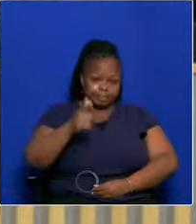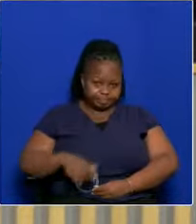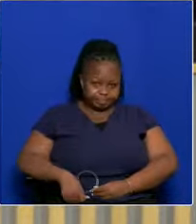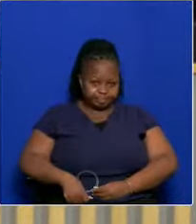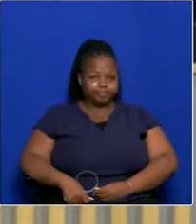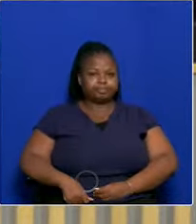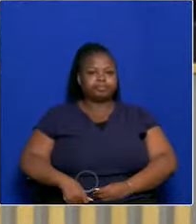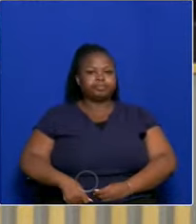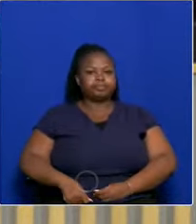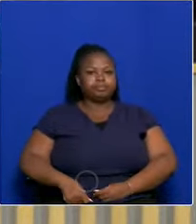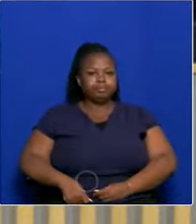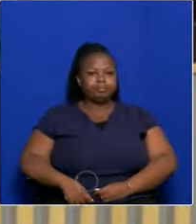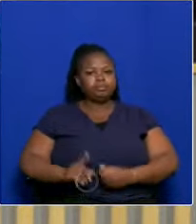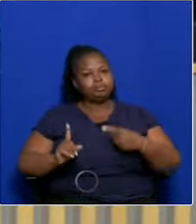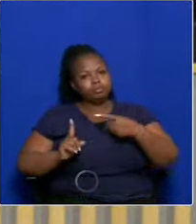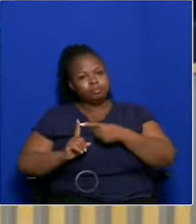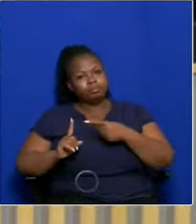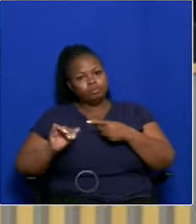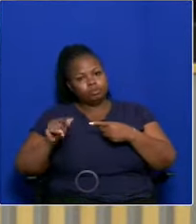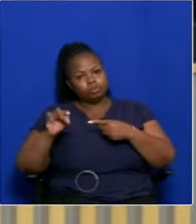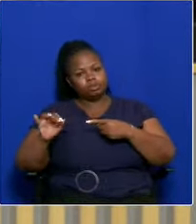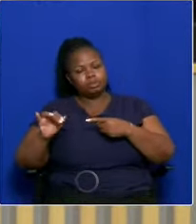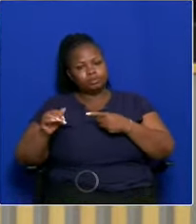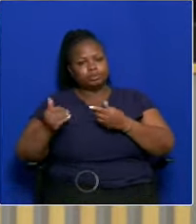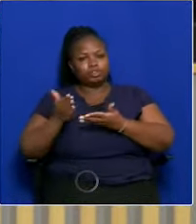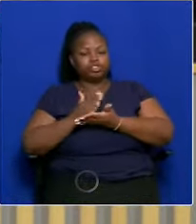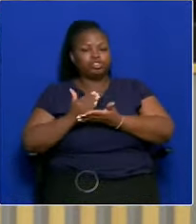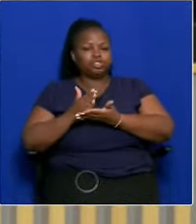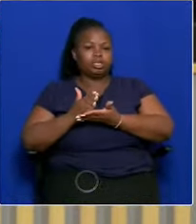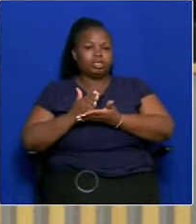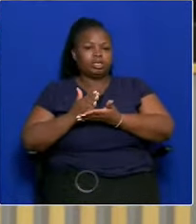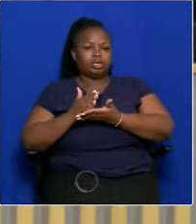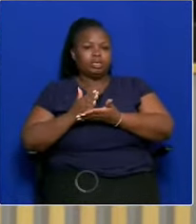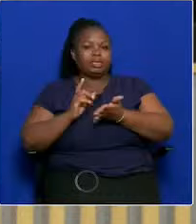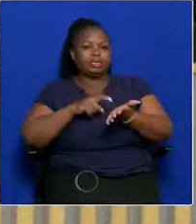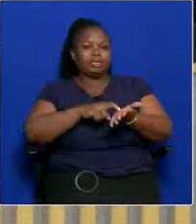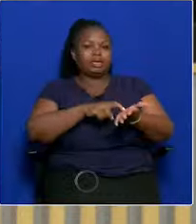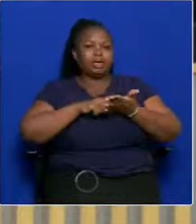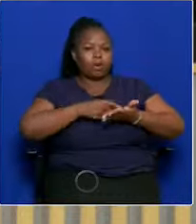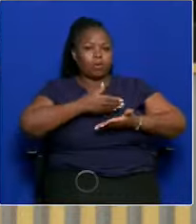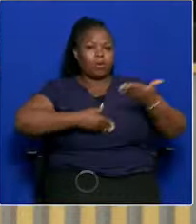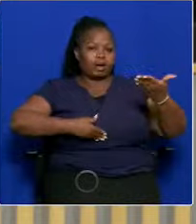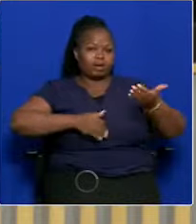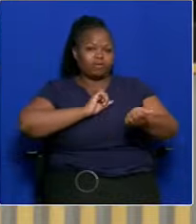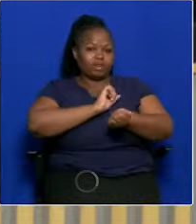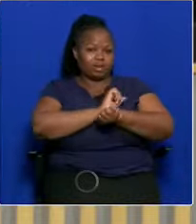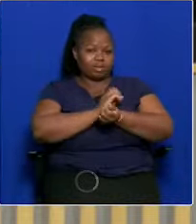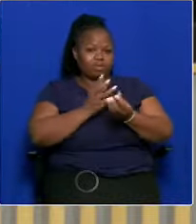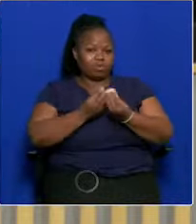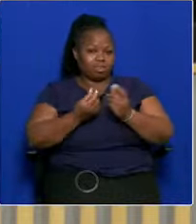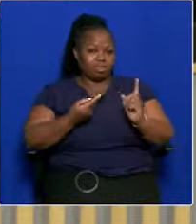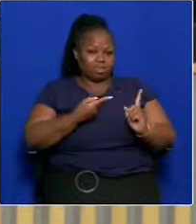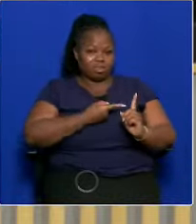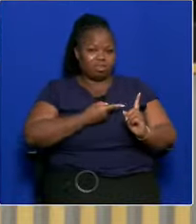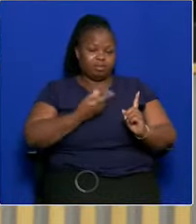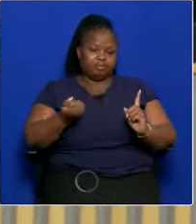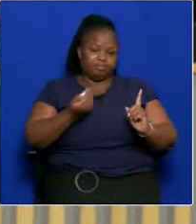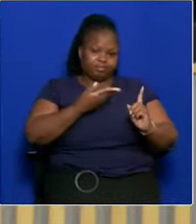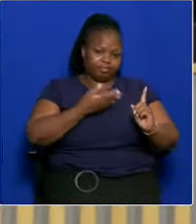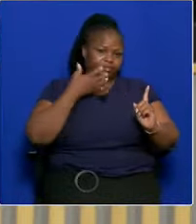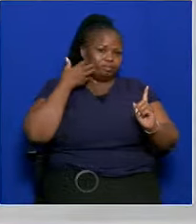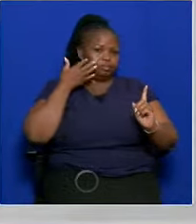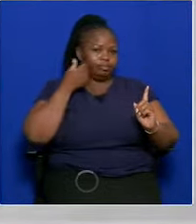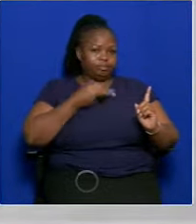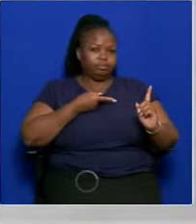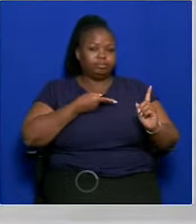Nkosi shared a warrant with Mr. Matlala, and that warrant was a warrant